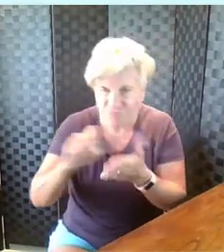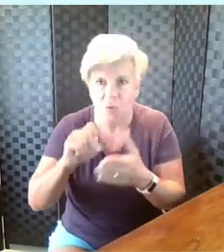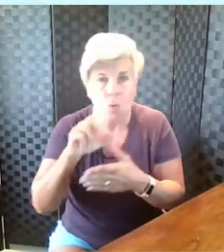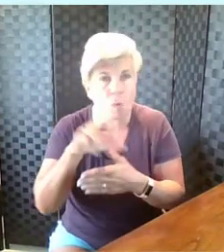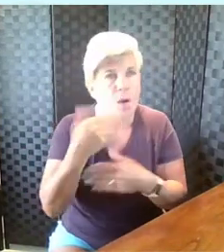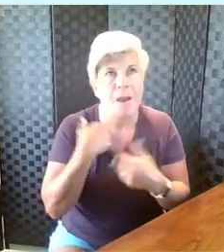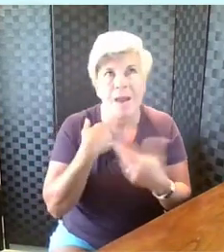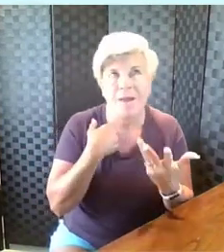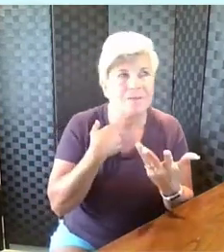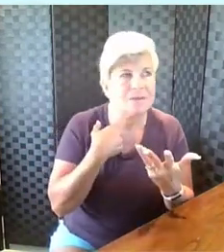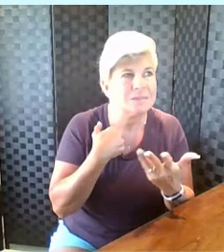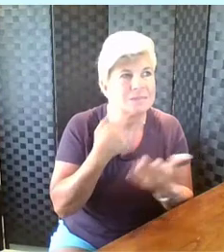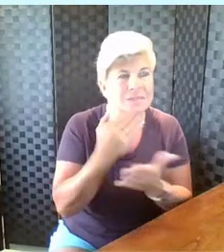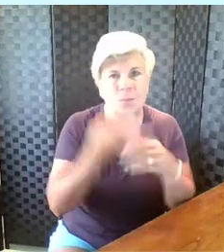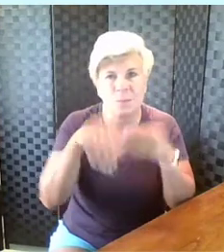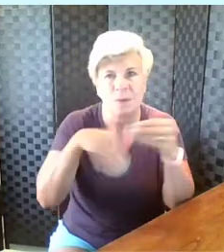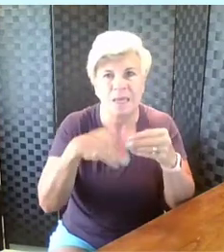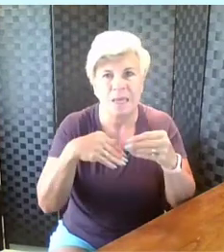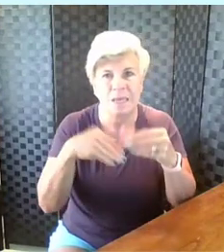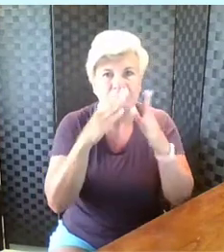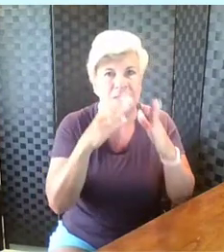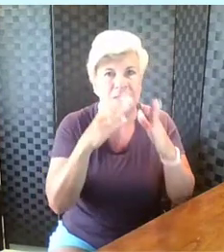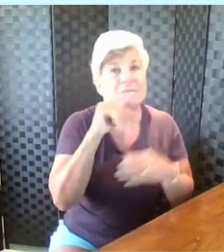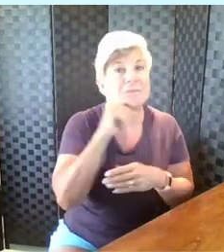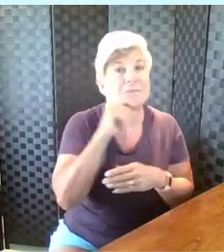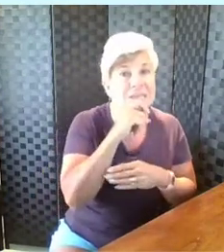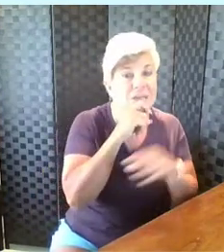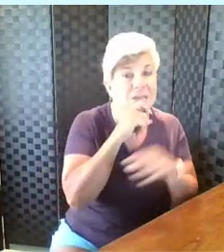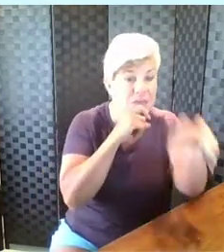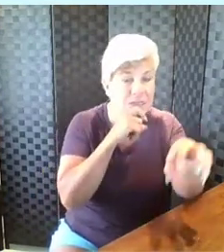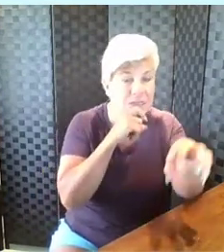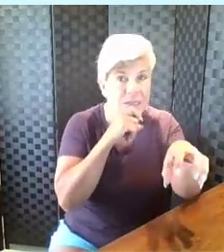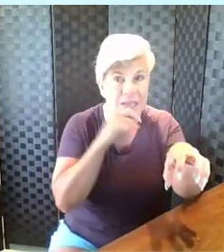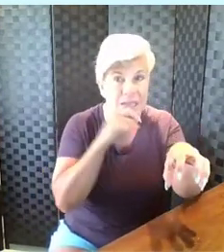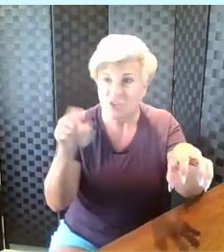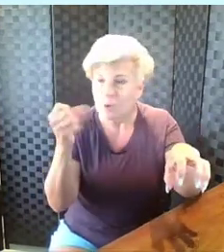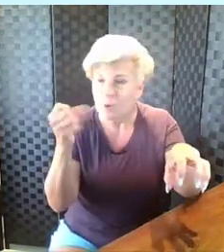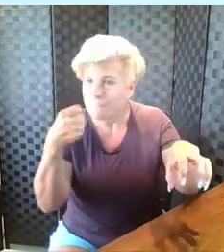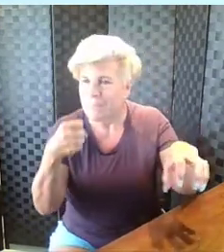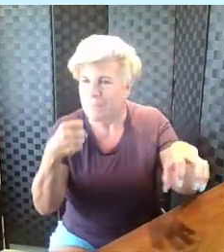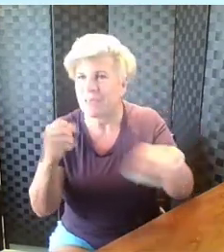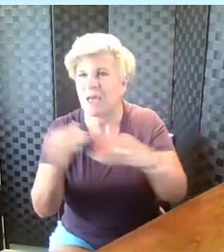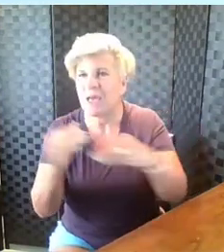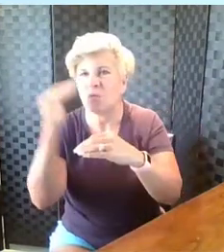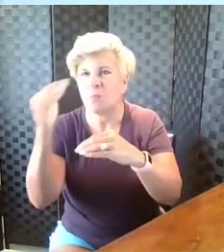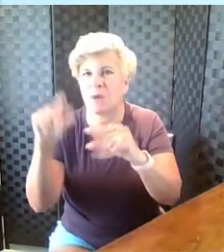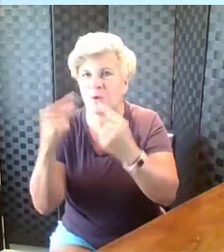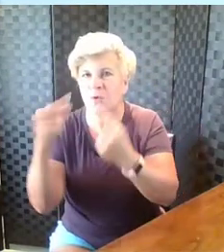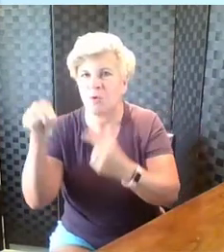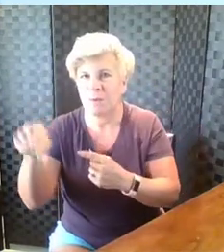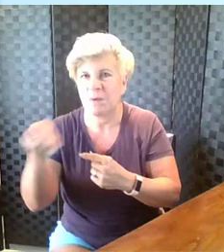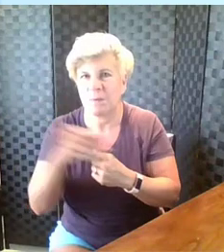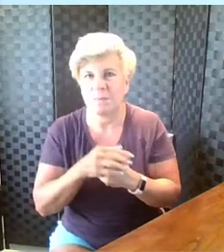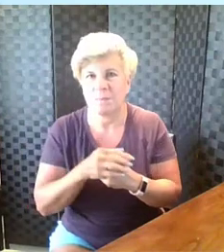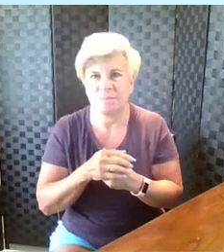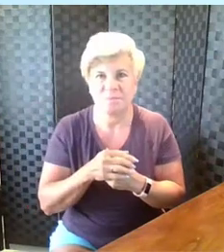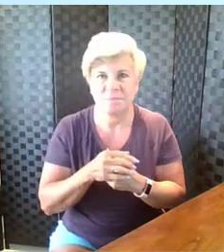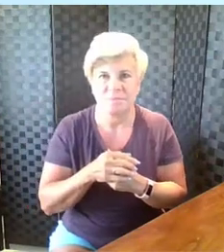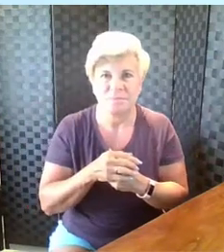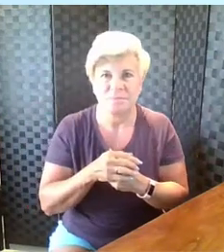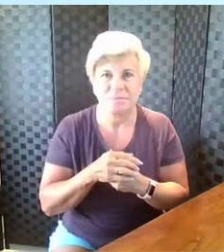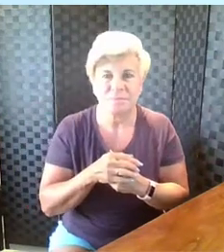could have someone in your household grab a handful of cereal, put it in the first group, and then you create a greater group here at the end. All